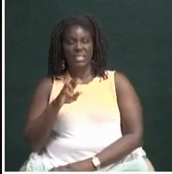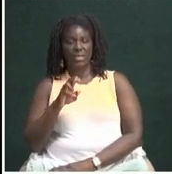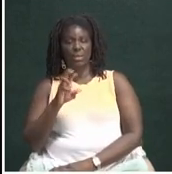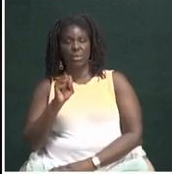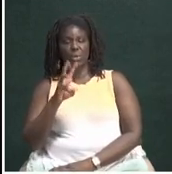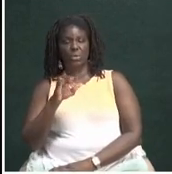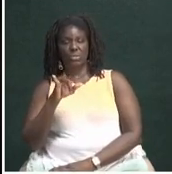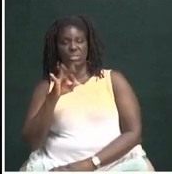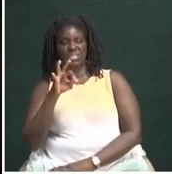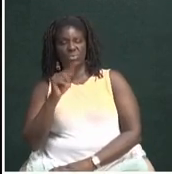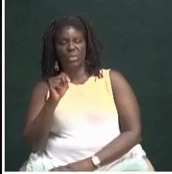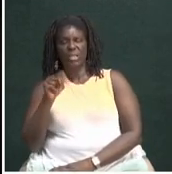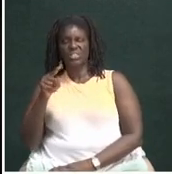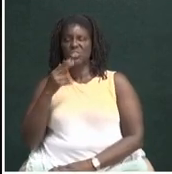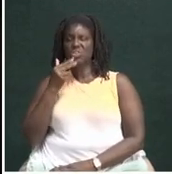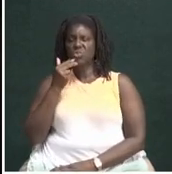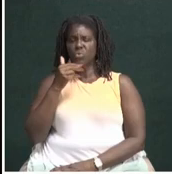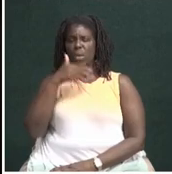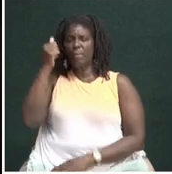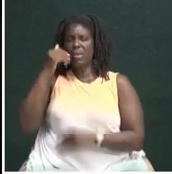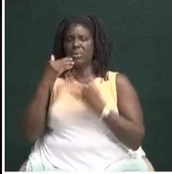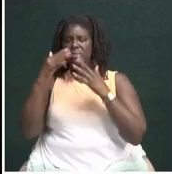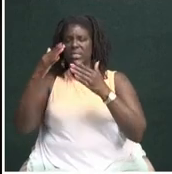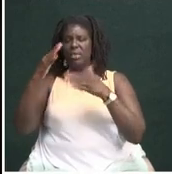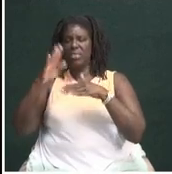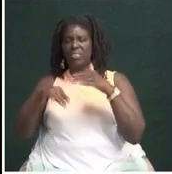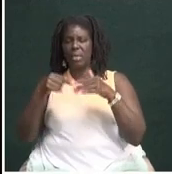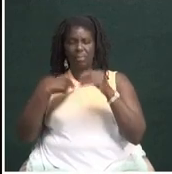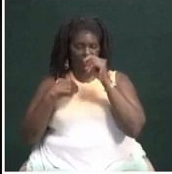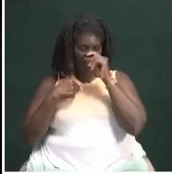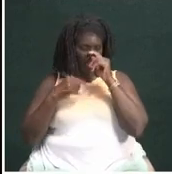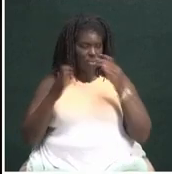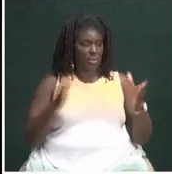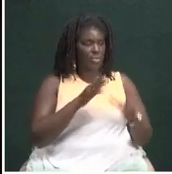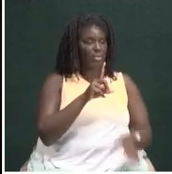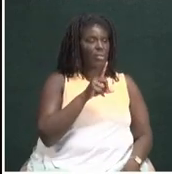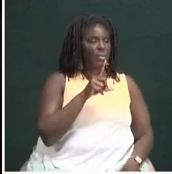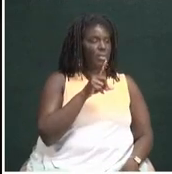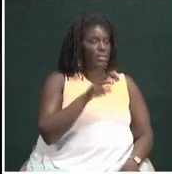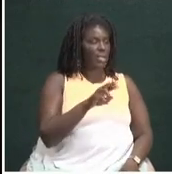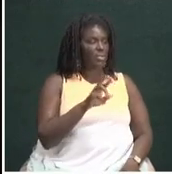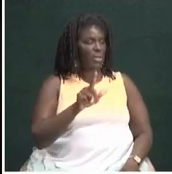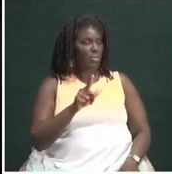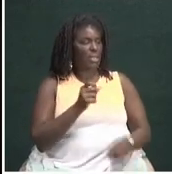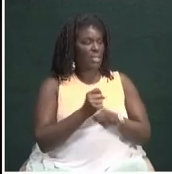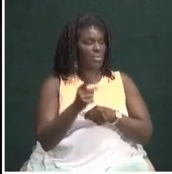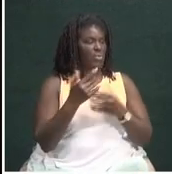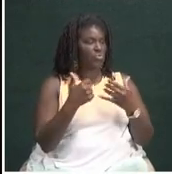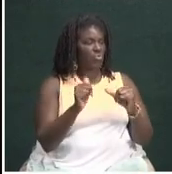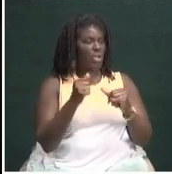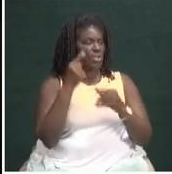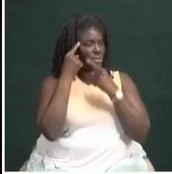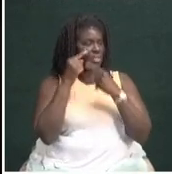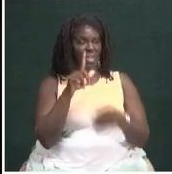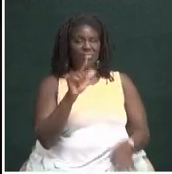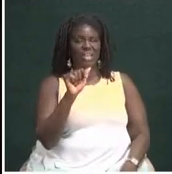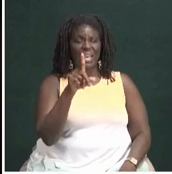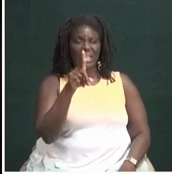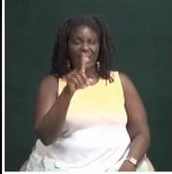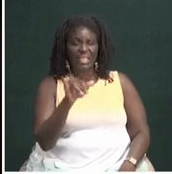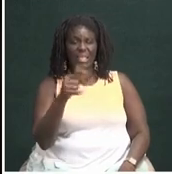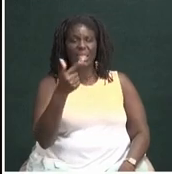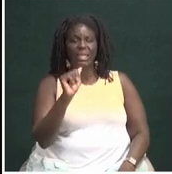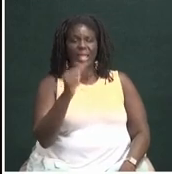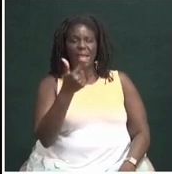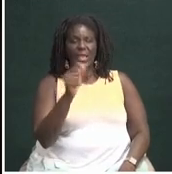better singer than I am. So I'd like to urge Dr. Lieberman next year, try to think of Lady Gaga or somebody